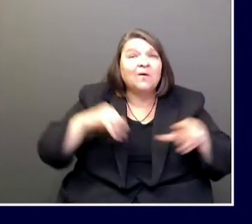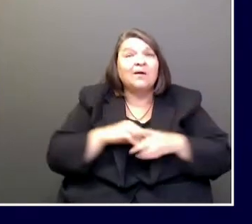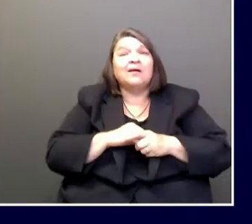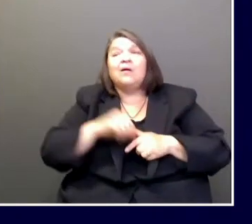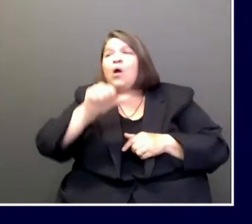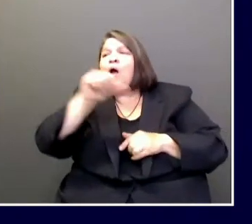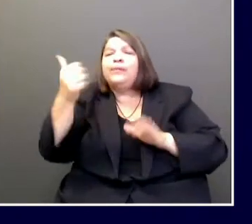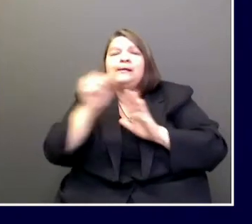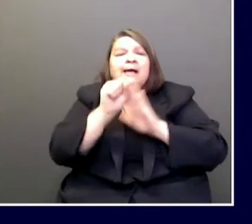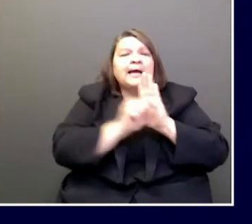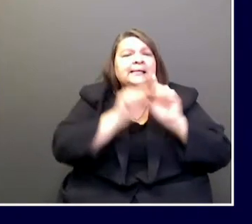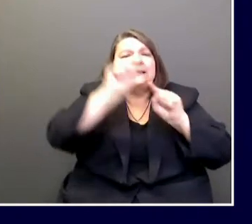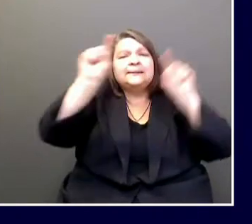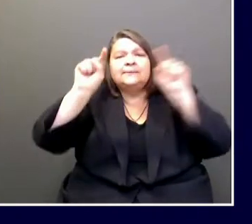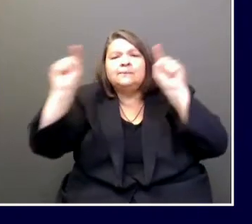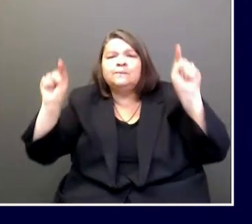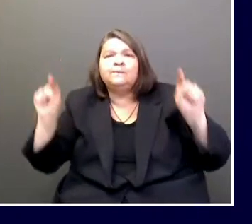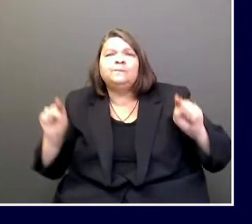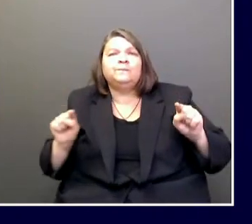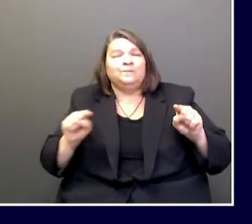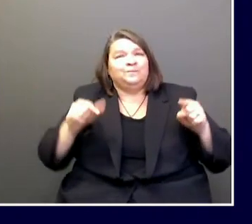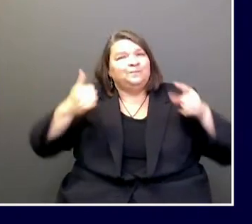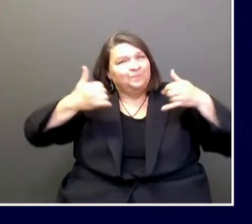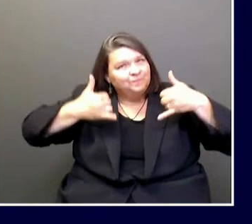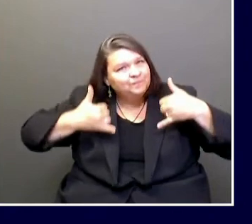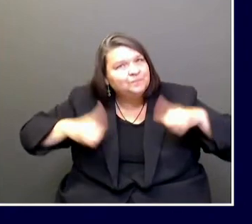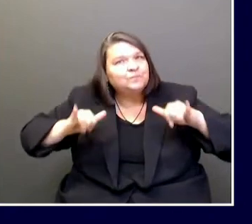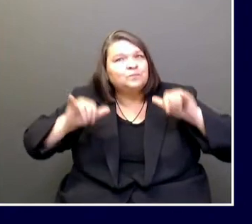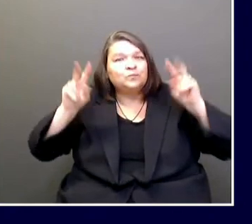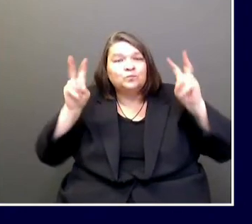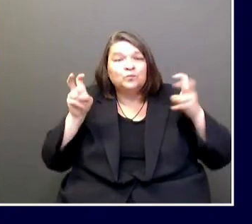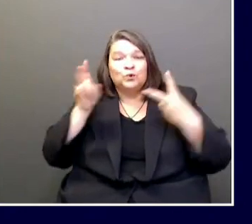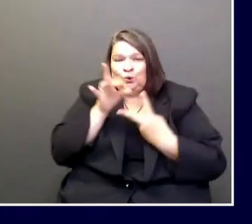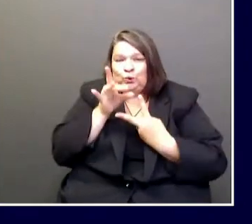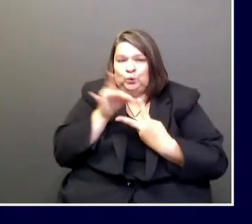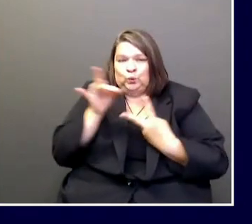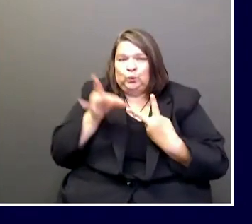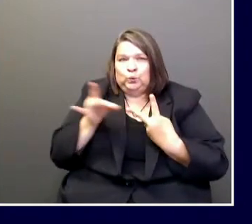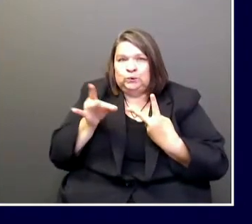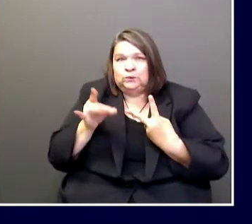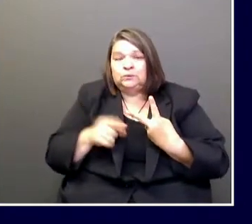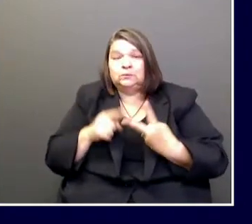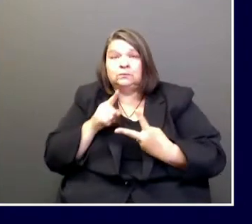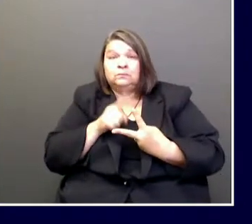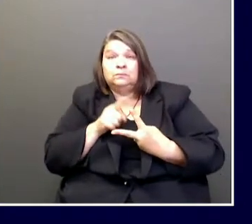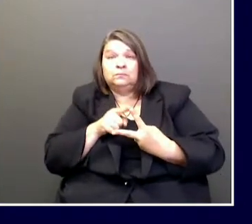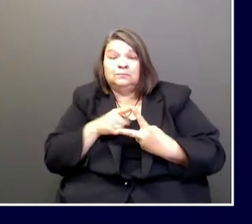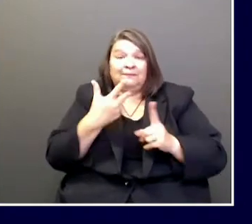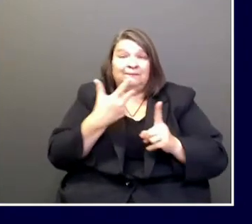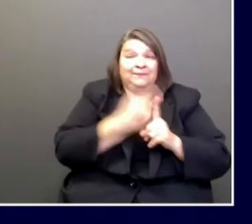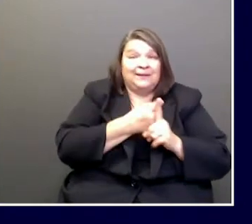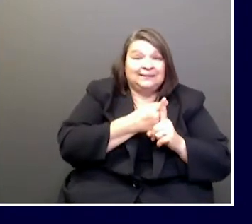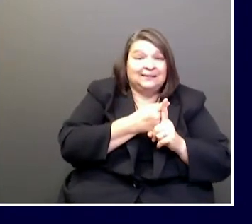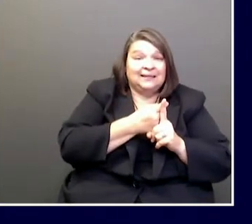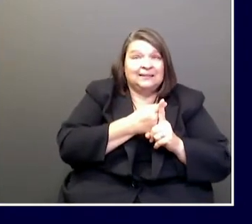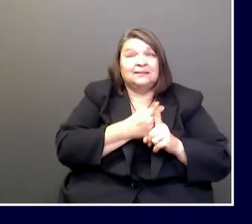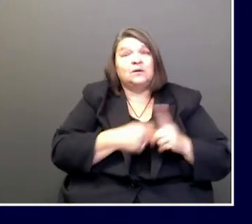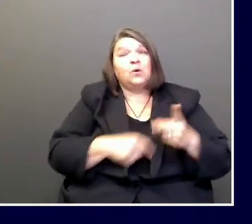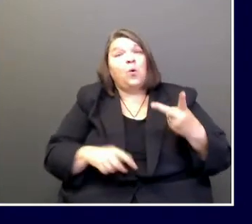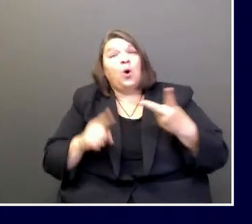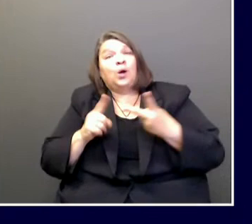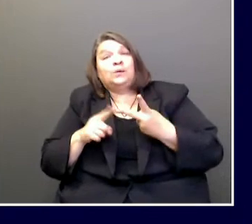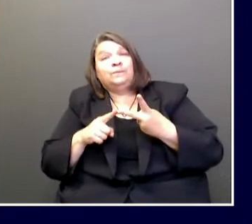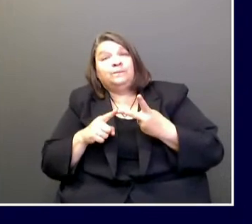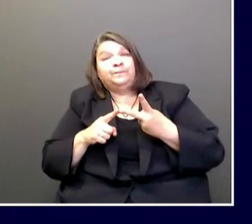choice that state workers have a choice of either being vaccinated or participating in regular testing to make sure